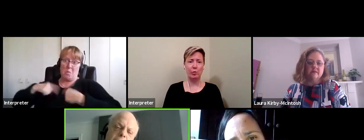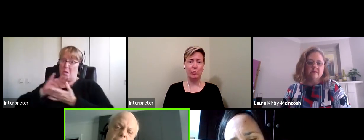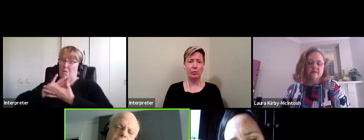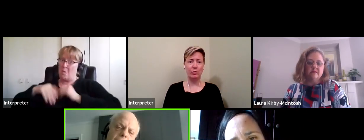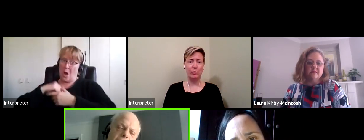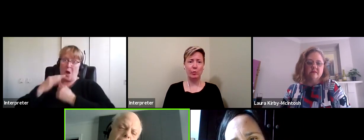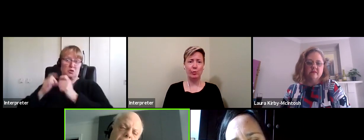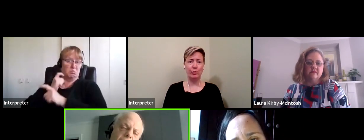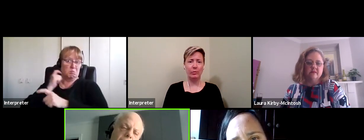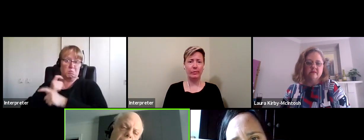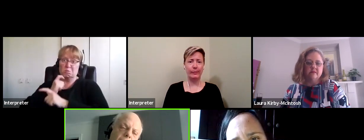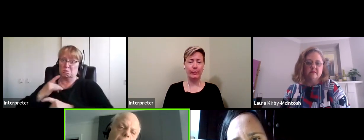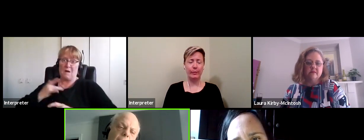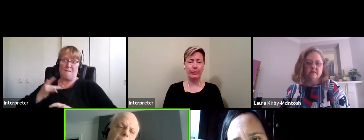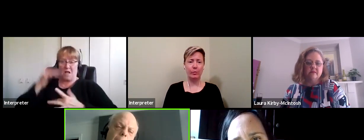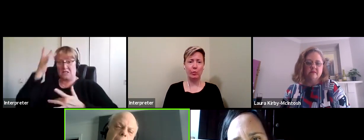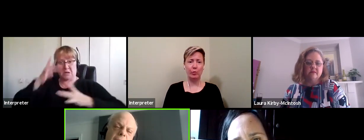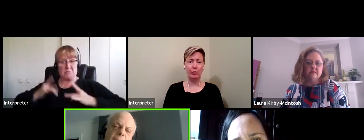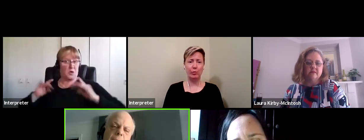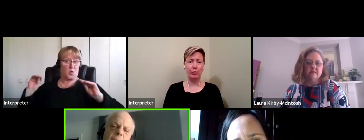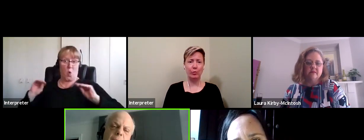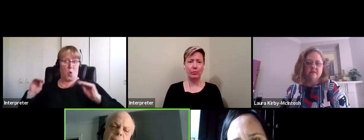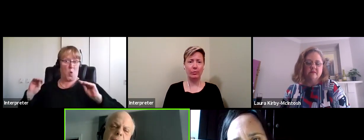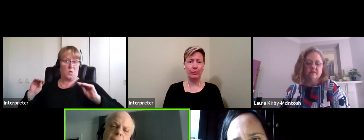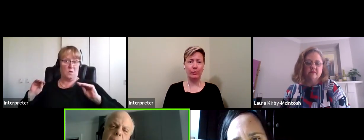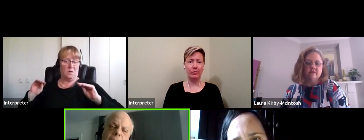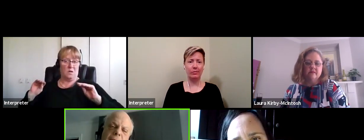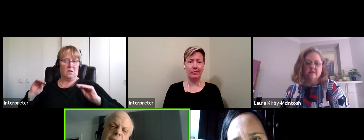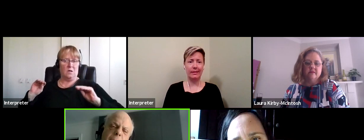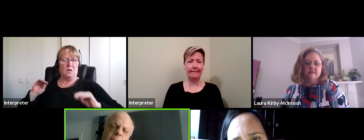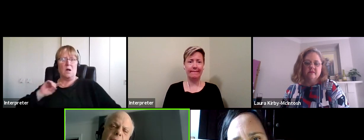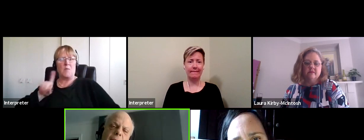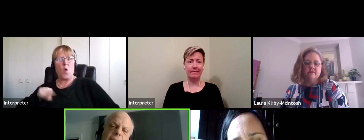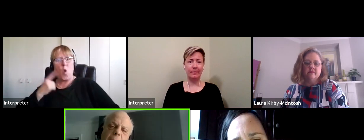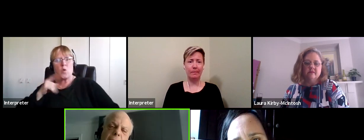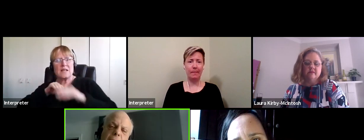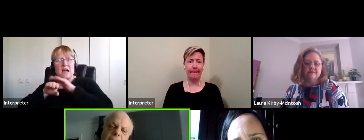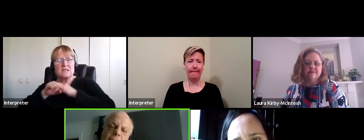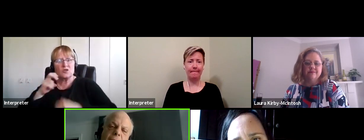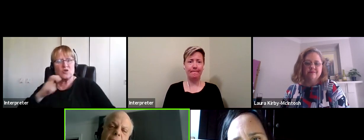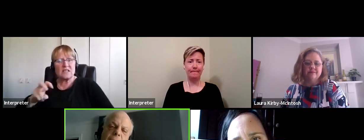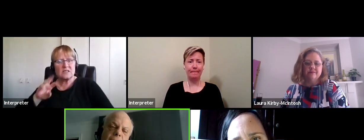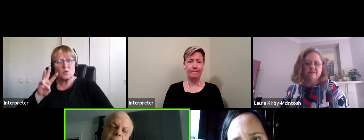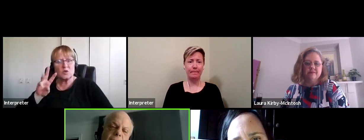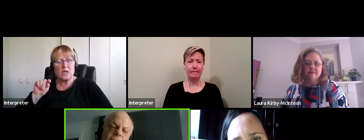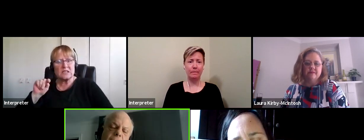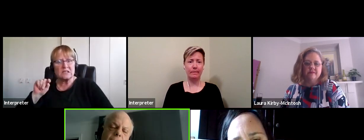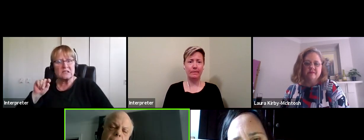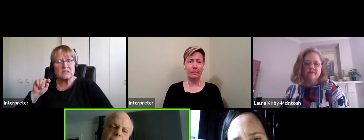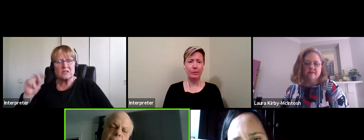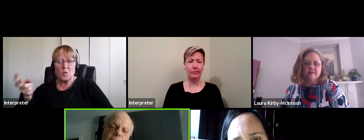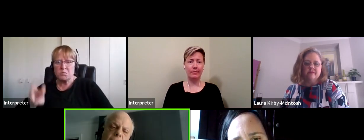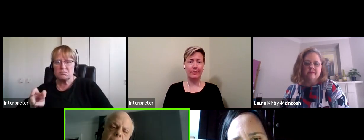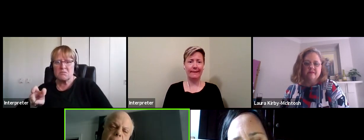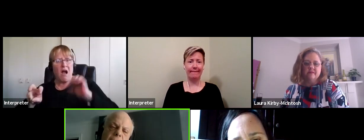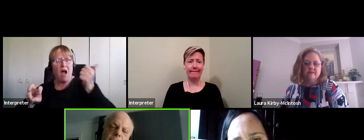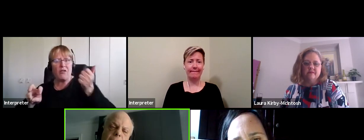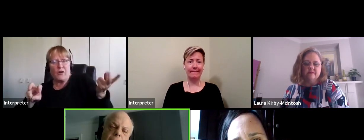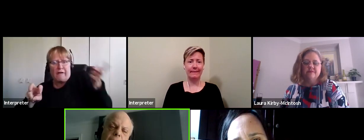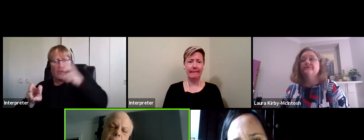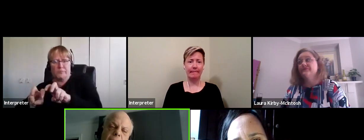hands. They've been doing everything they can do. But to use the only accessible transit option, they could end up sitting next to or in the vehicle